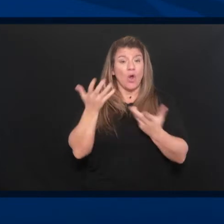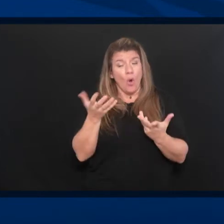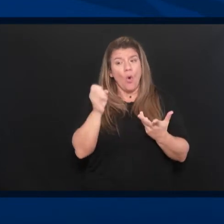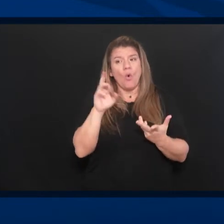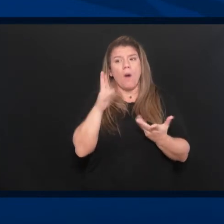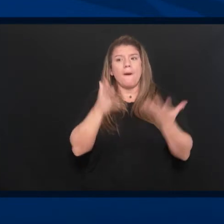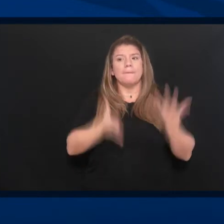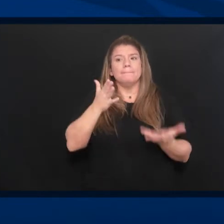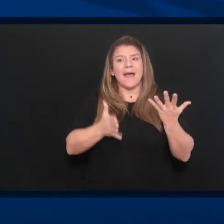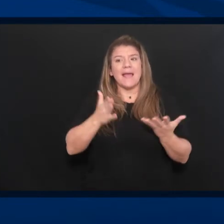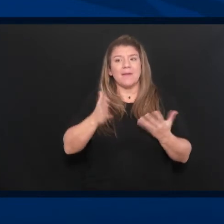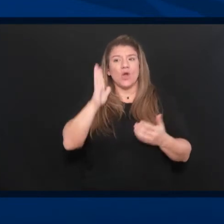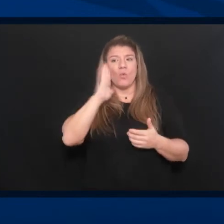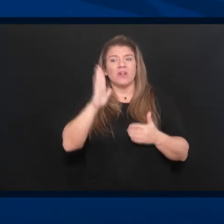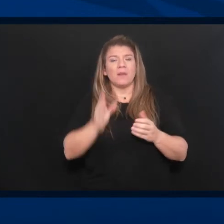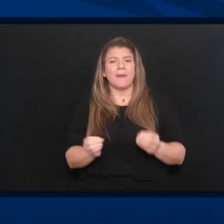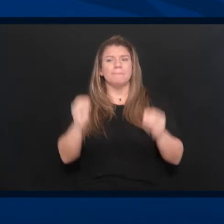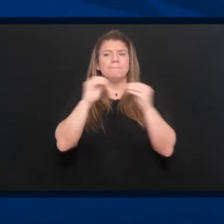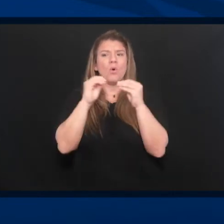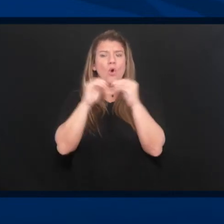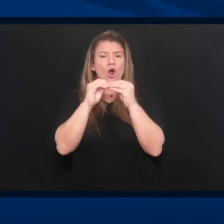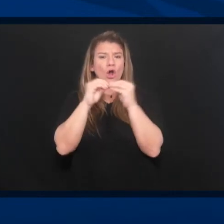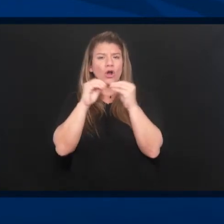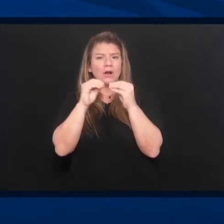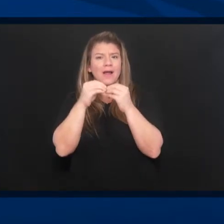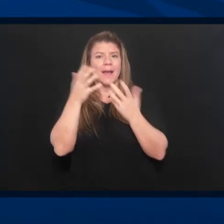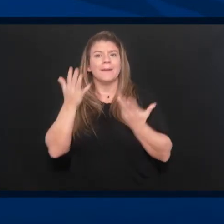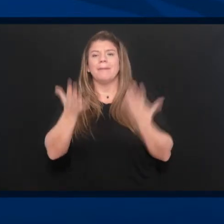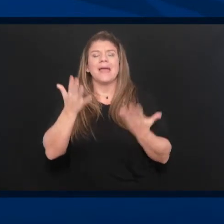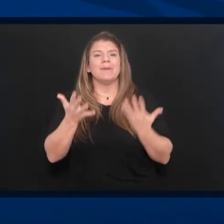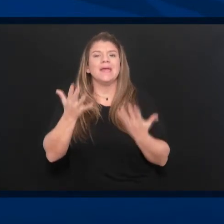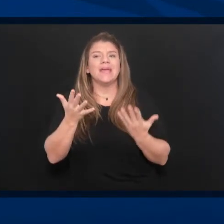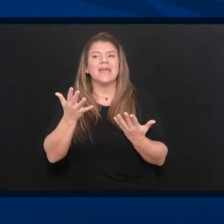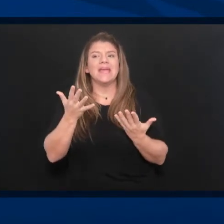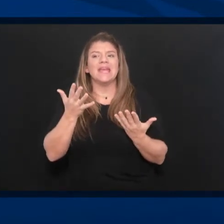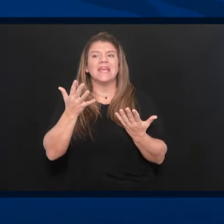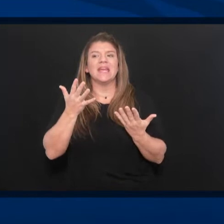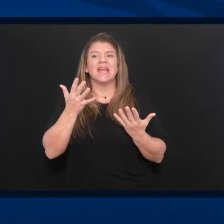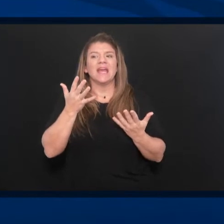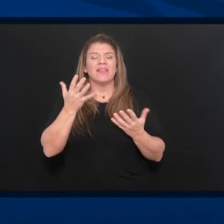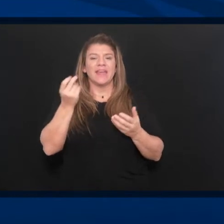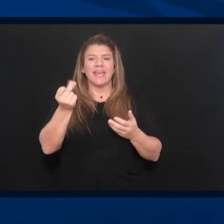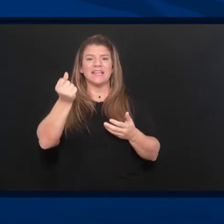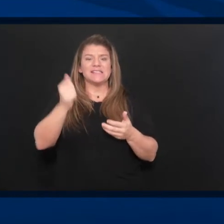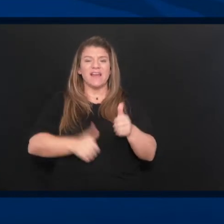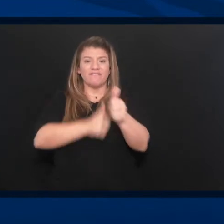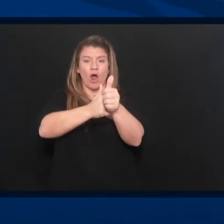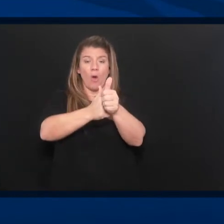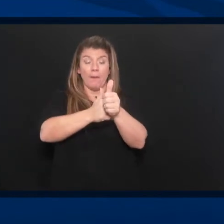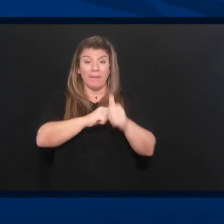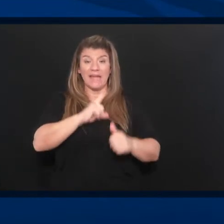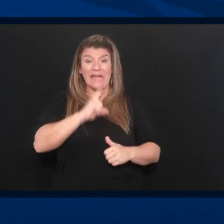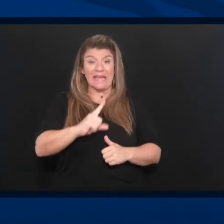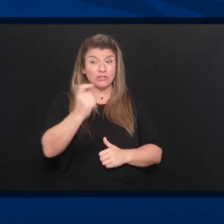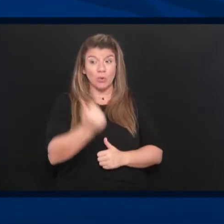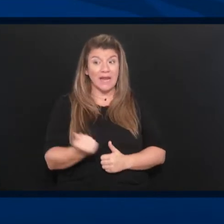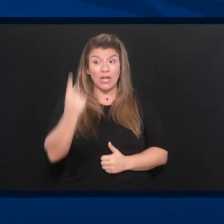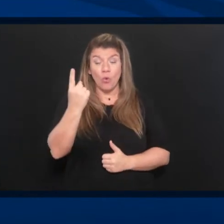be more than one of them, and maybe the instant follow-up is there anybody on